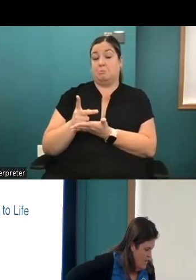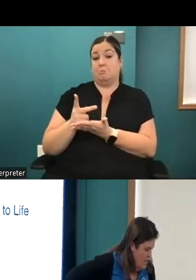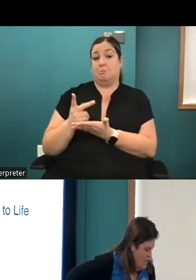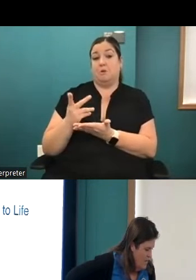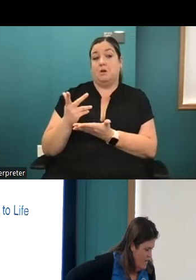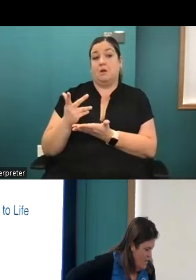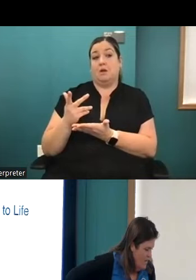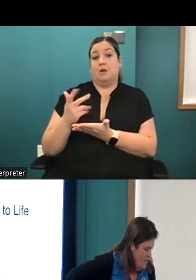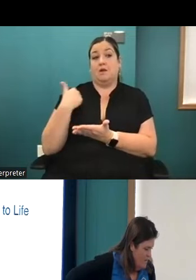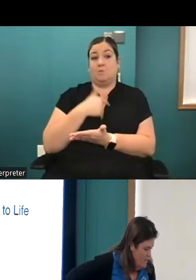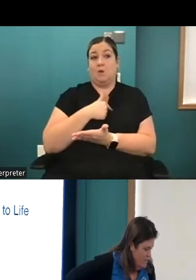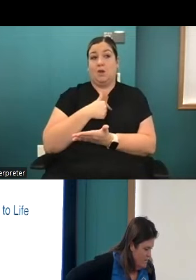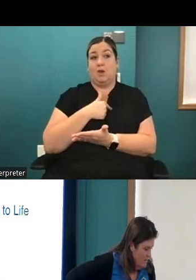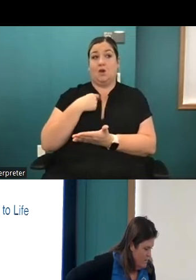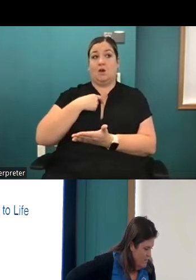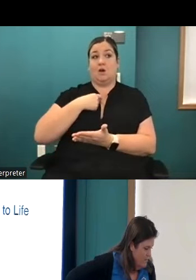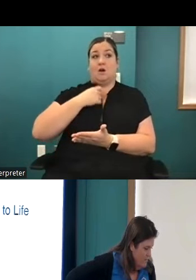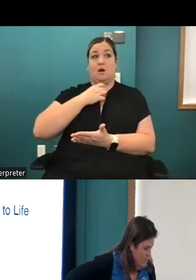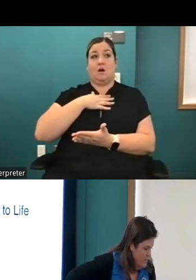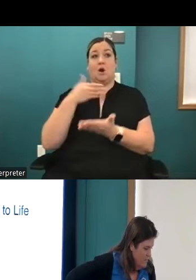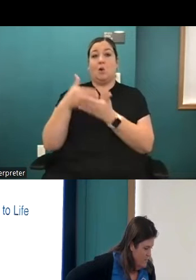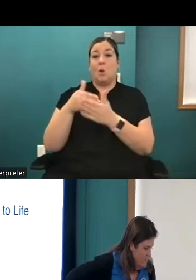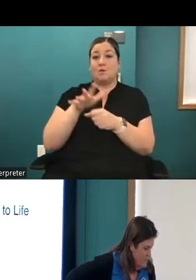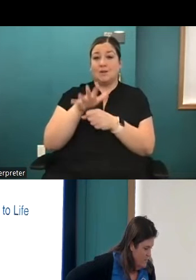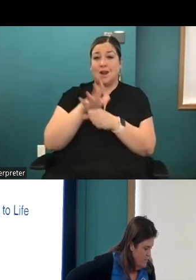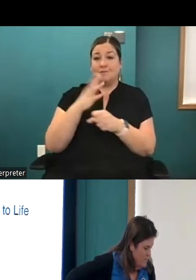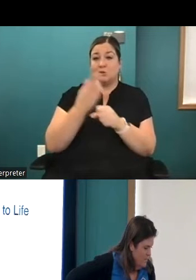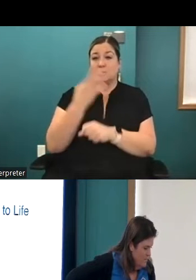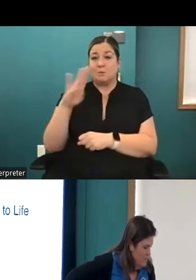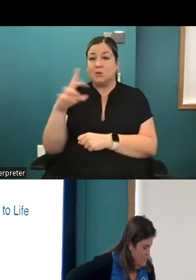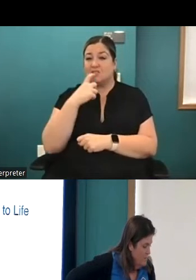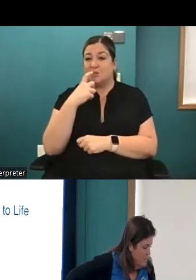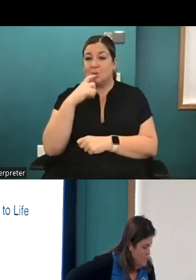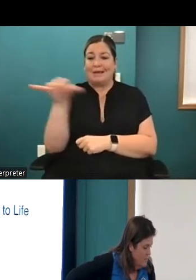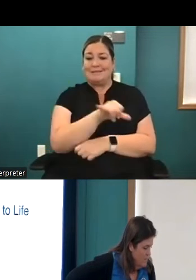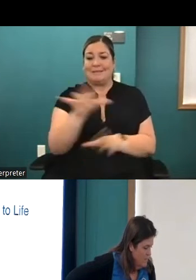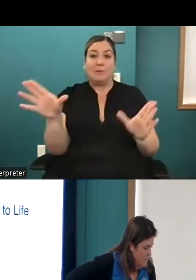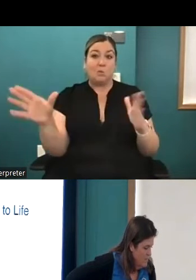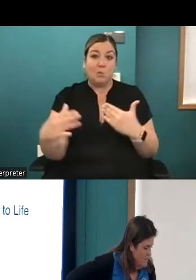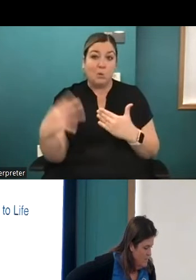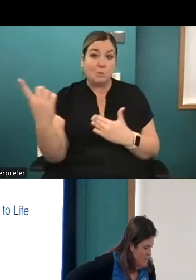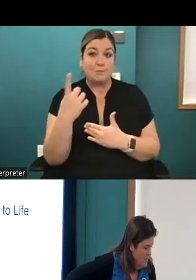if we're close to them, close enough to use Bluetooth, so like in the same classroom, can